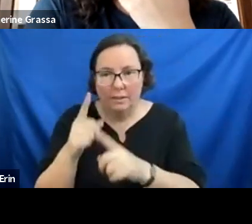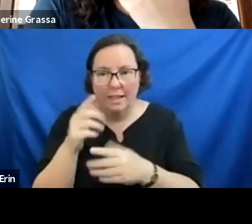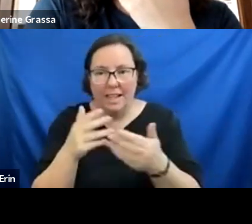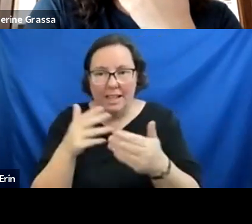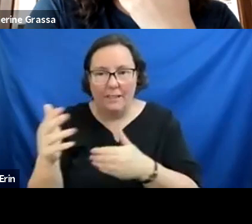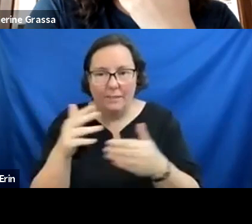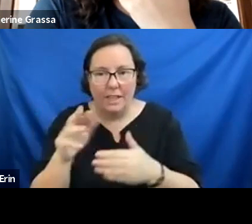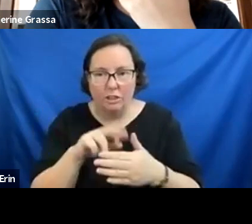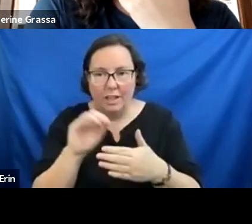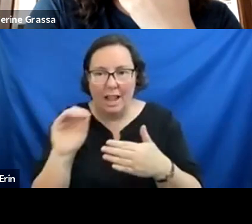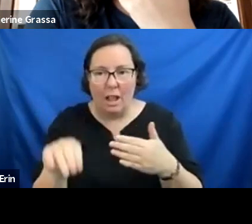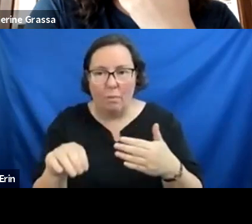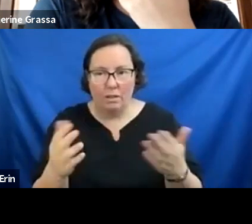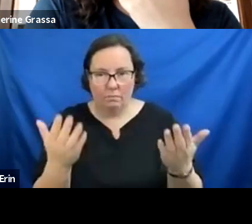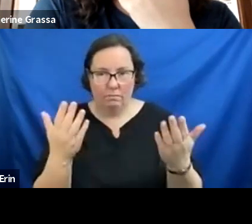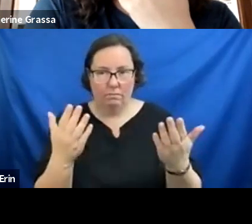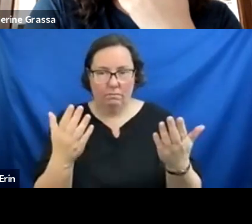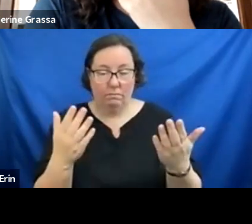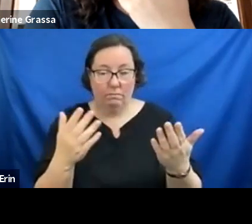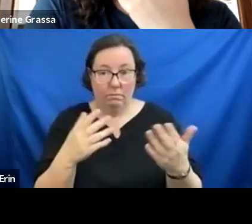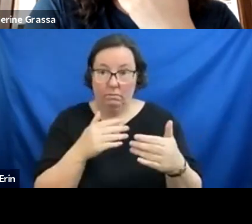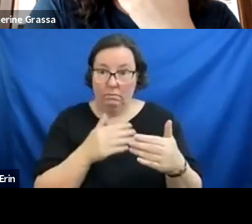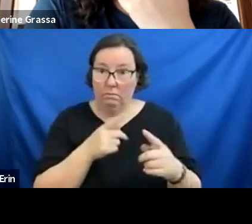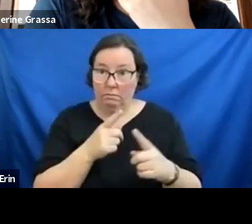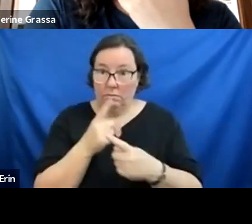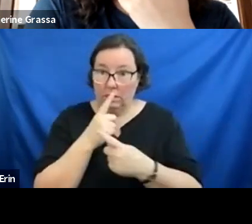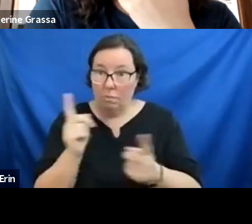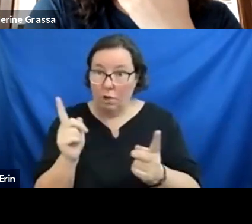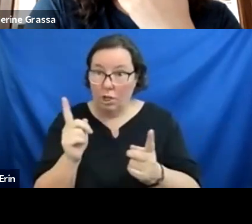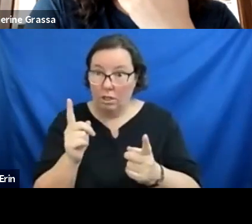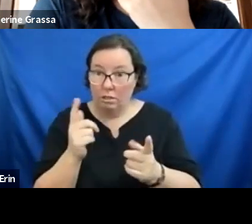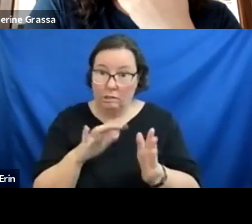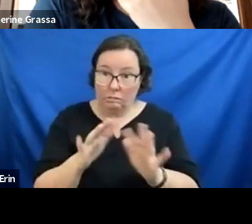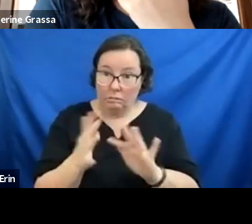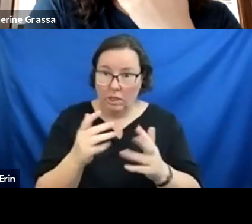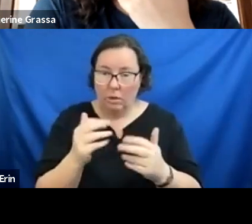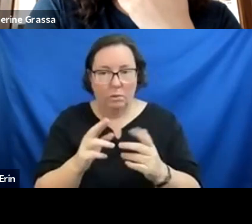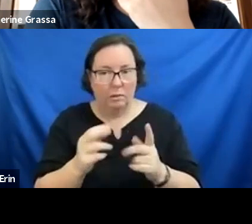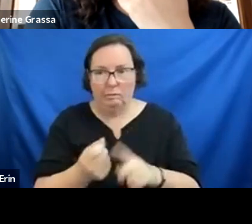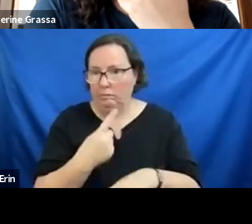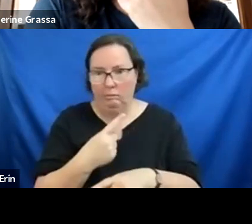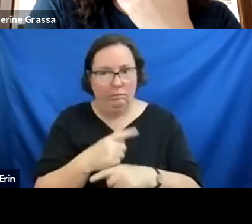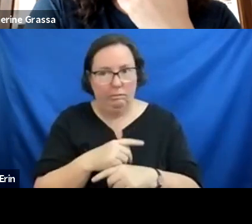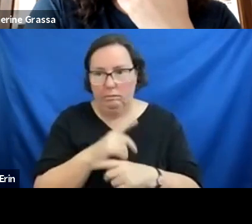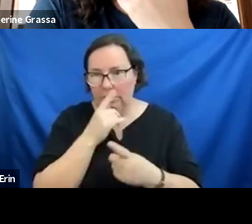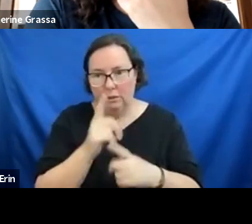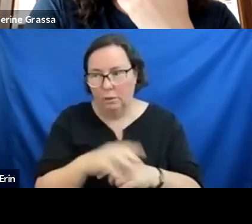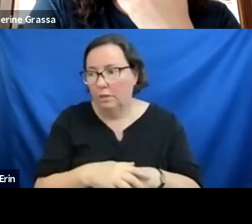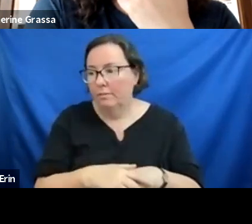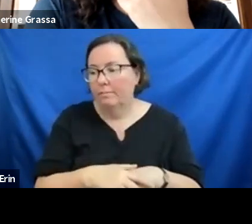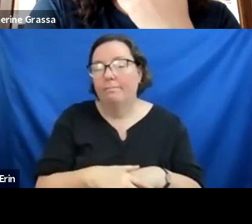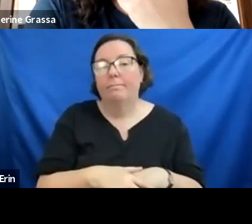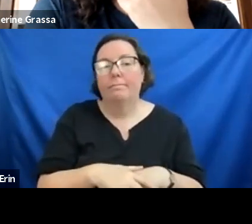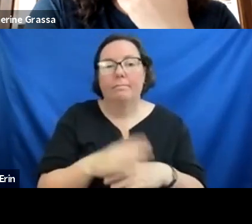invitations outcomes, and how far off the mark were we, just to put some context as we think